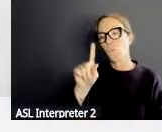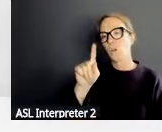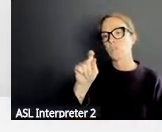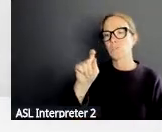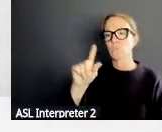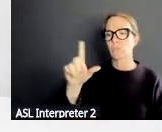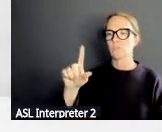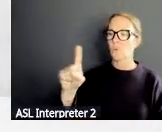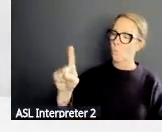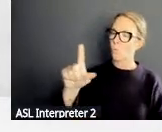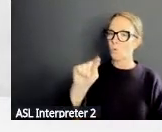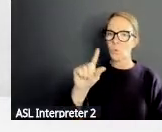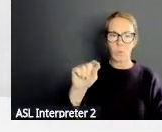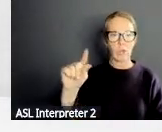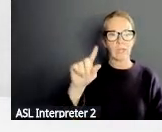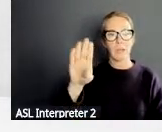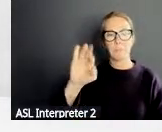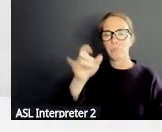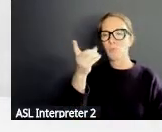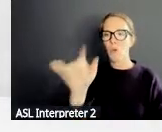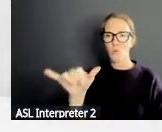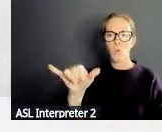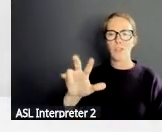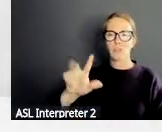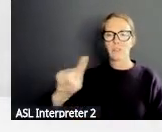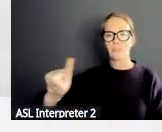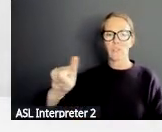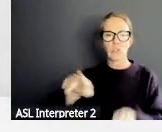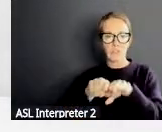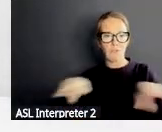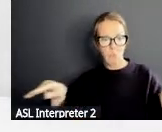Broadway, 31st floor, New York, New York